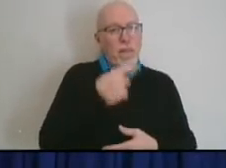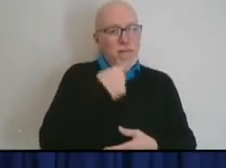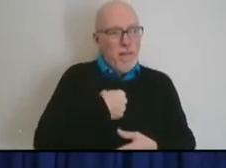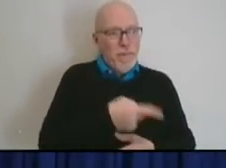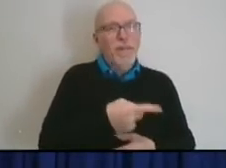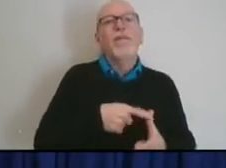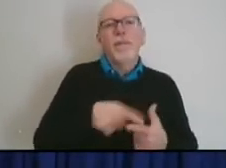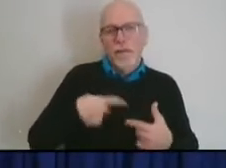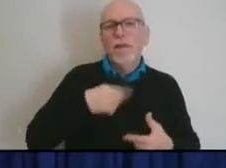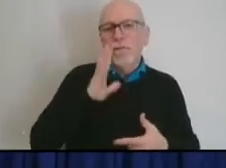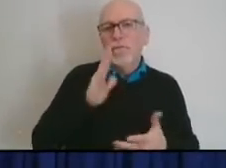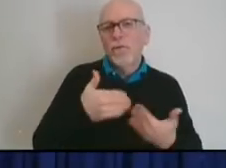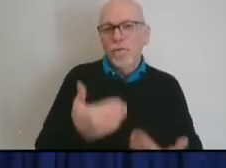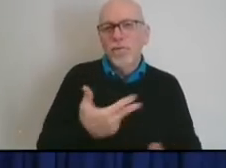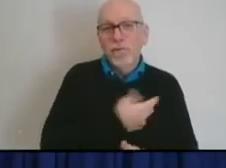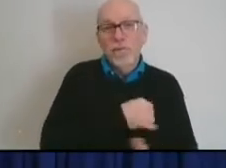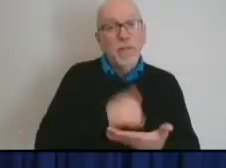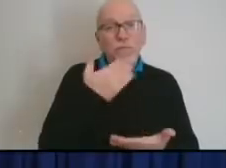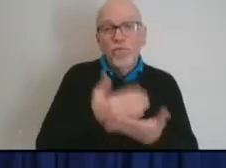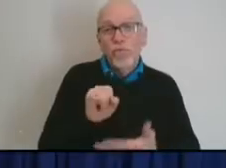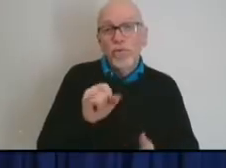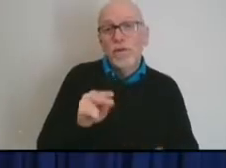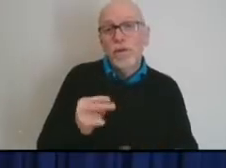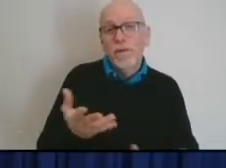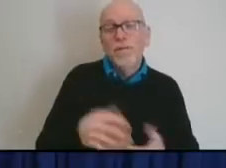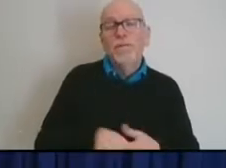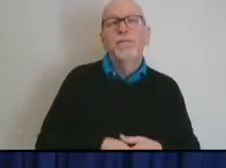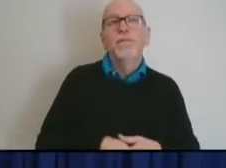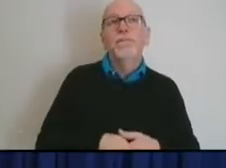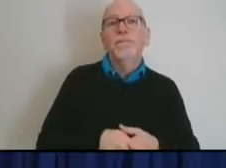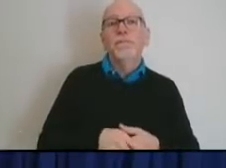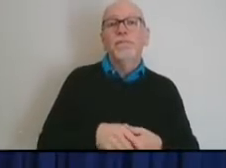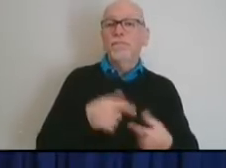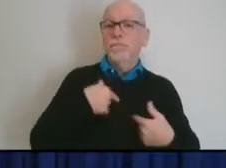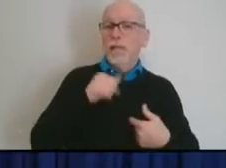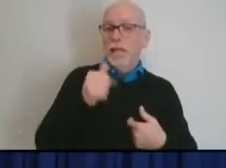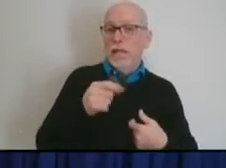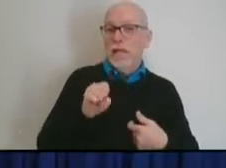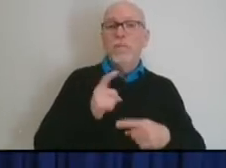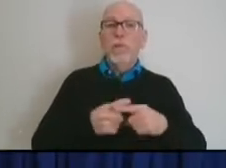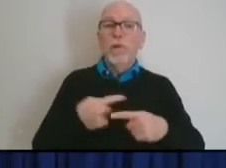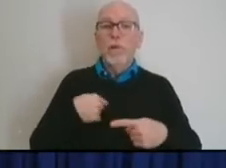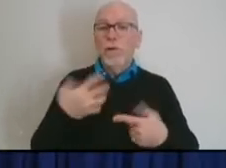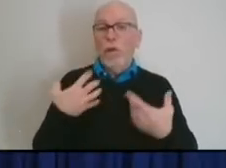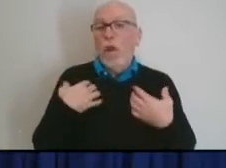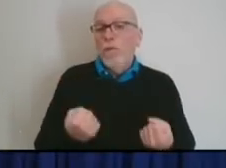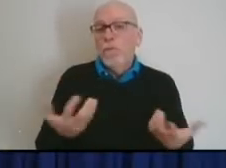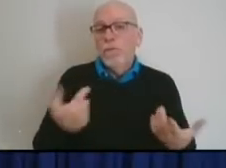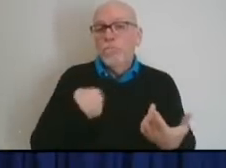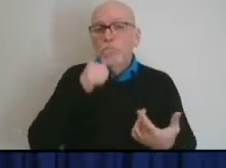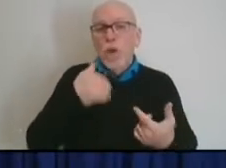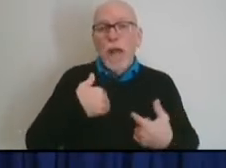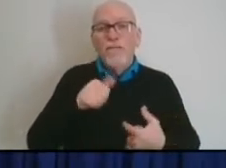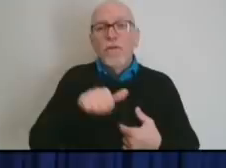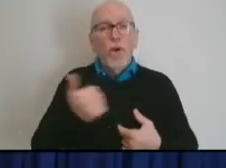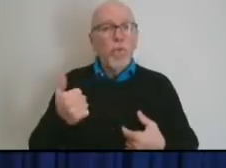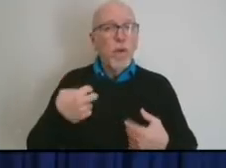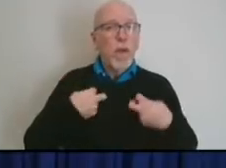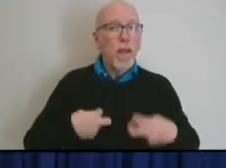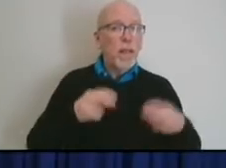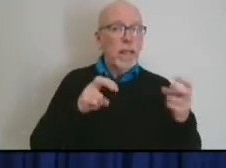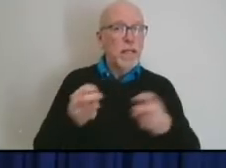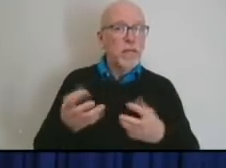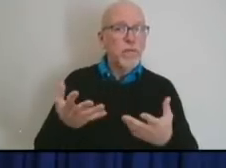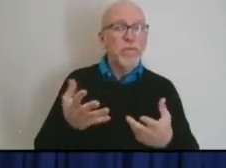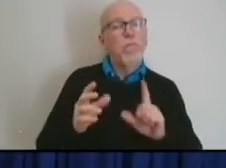a good sign, not just about my age, but also comorbidities. I'm blessed in that regard.